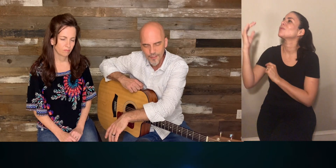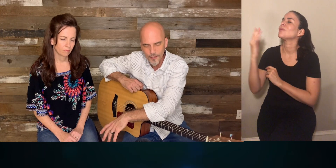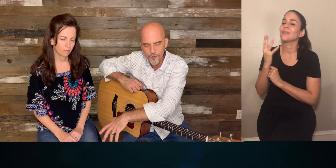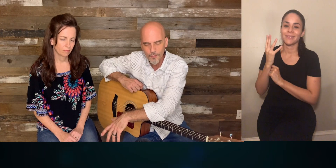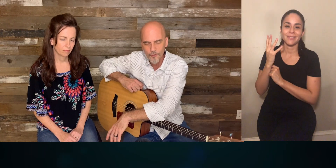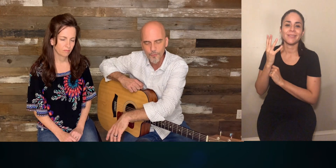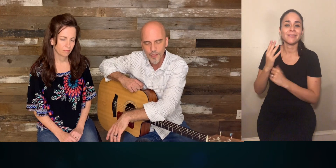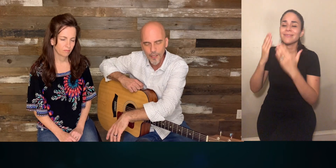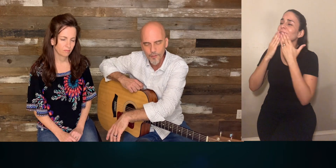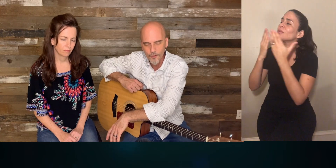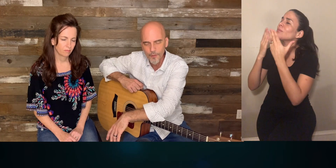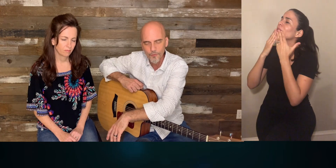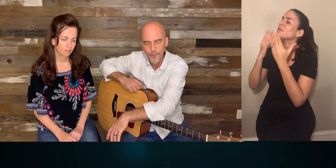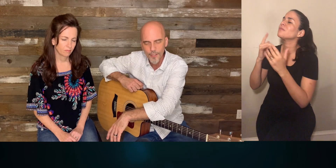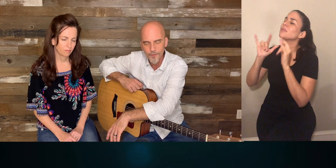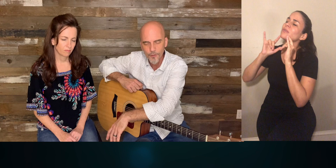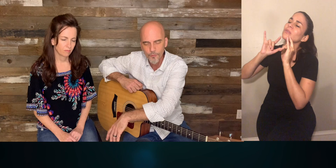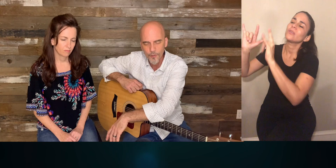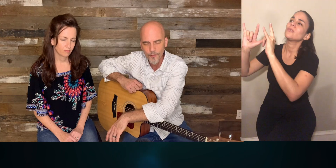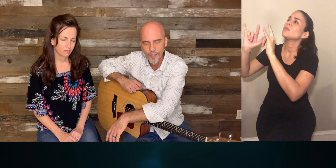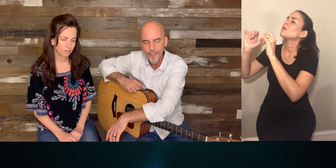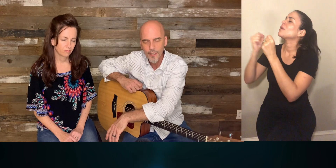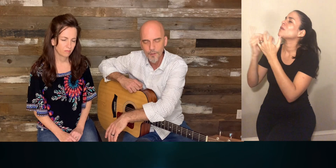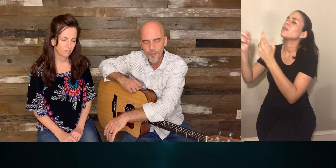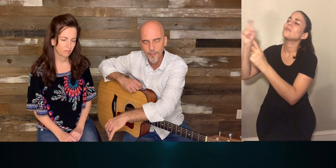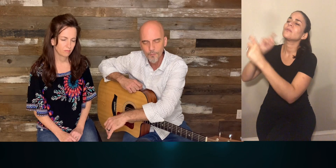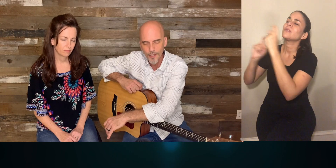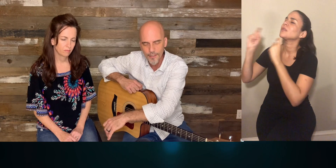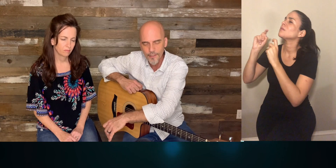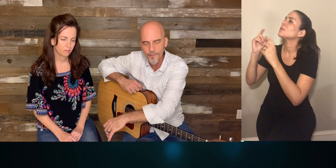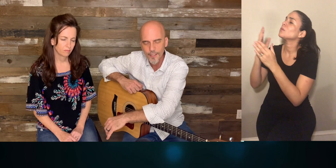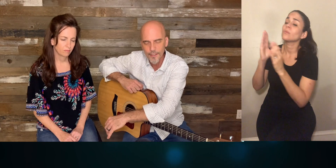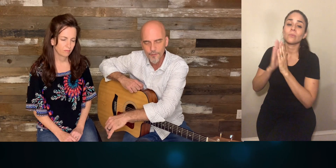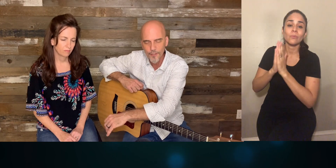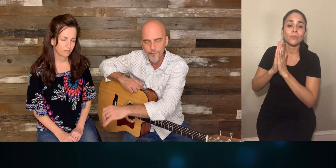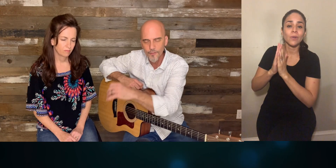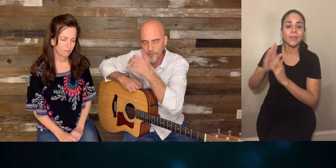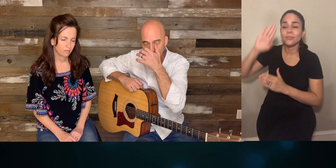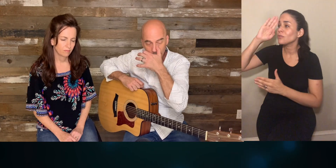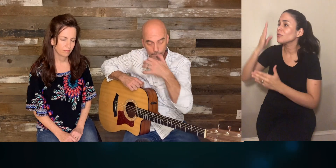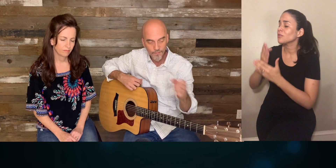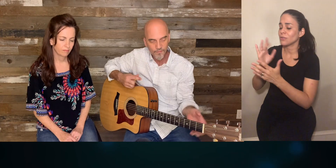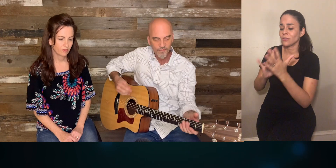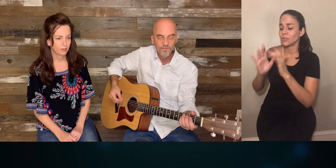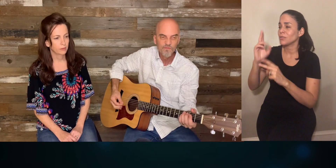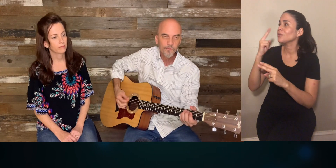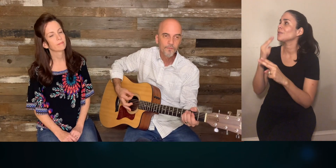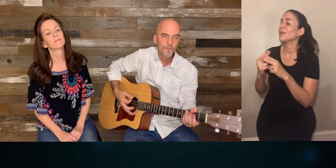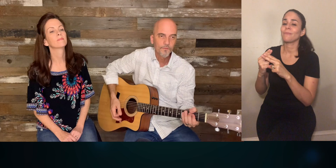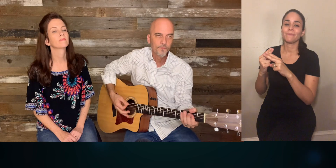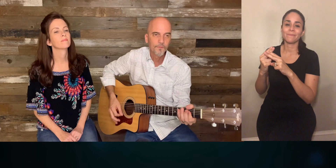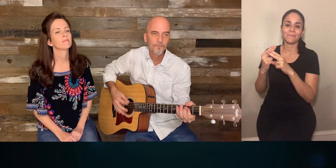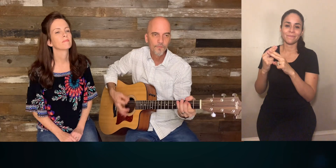just thank you so much, and we love you so much for all you give and do for us. And we pray this in your Son Jesus' name.